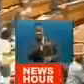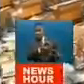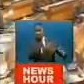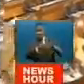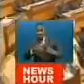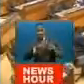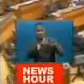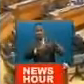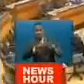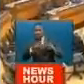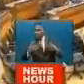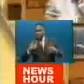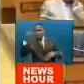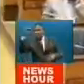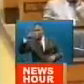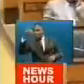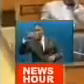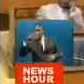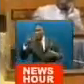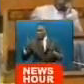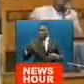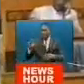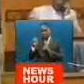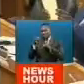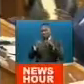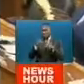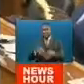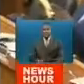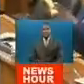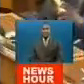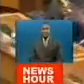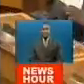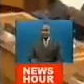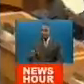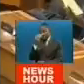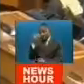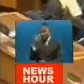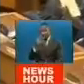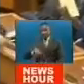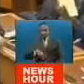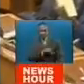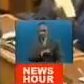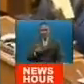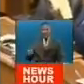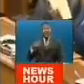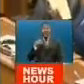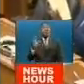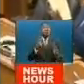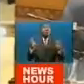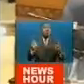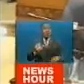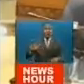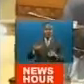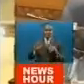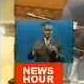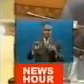people within these communities have access to electricity. Addressing the issue, the minister said his ministry